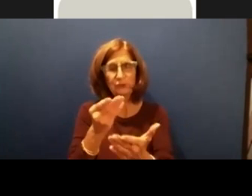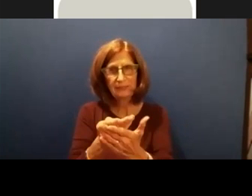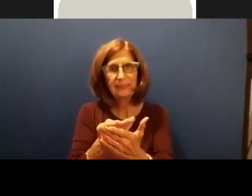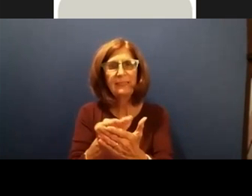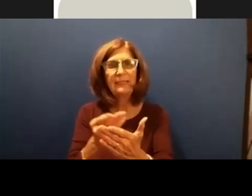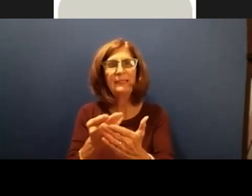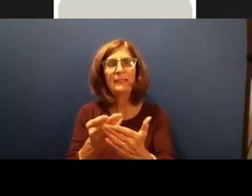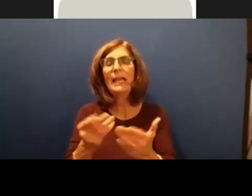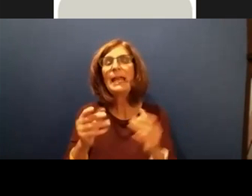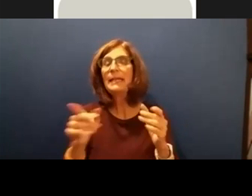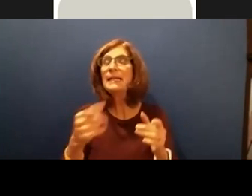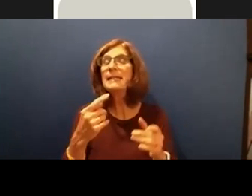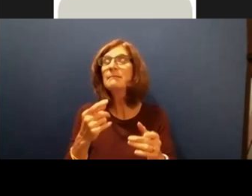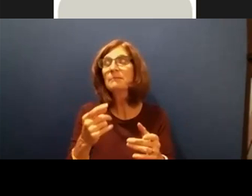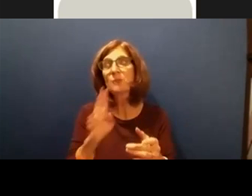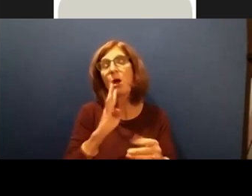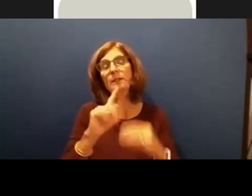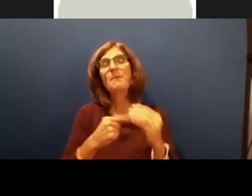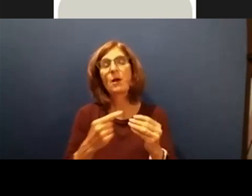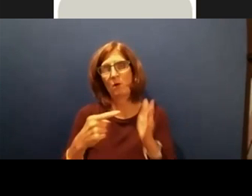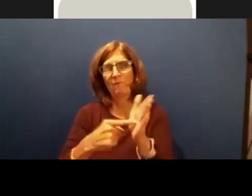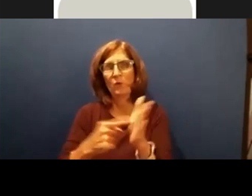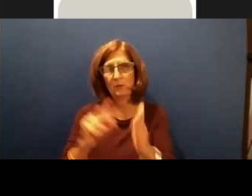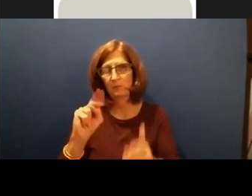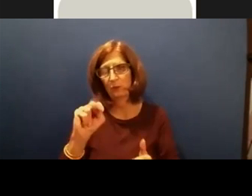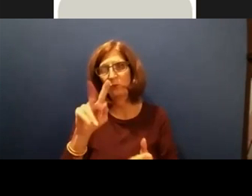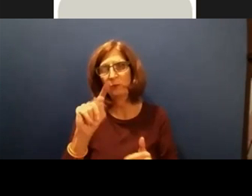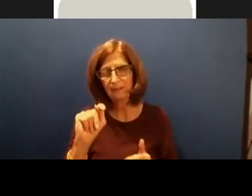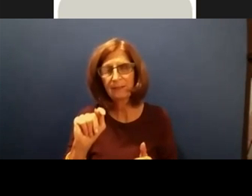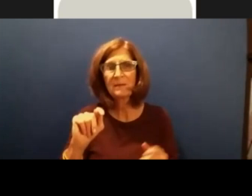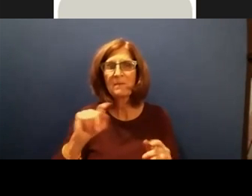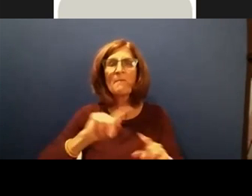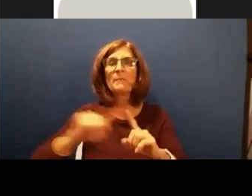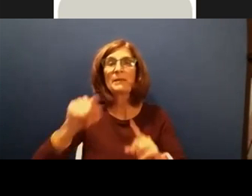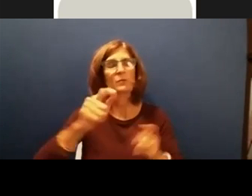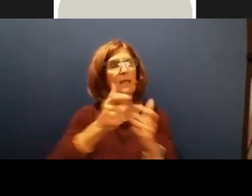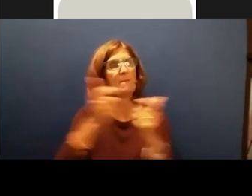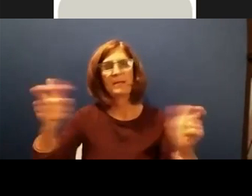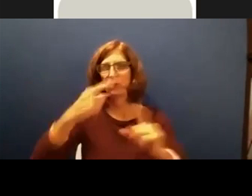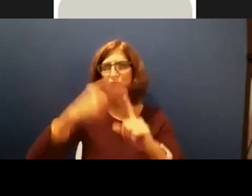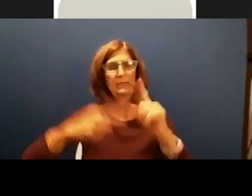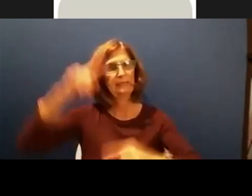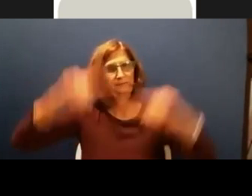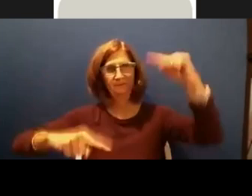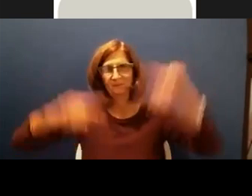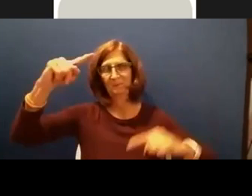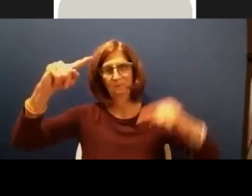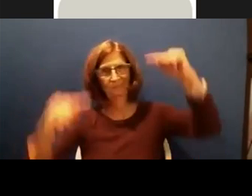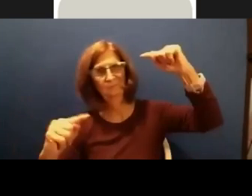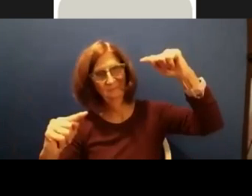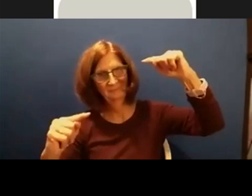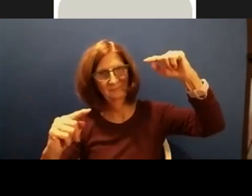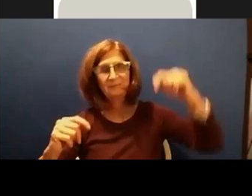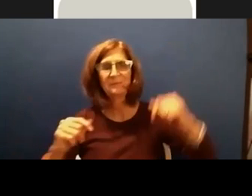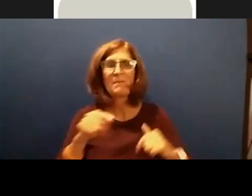affordable units to the complex, because there is such a large rent differential, and the development will be unable